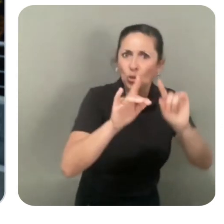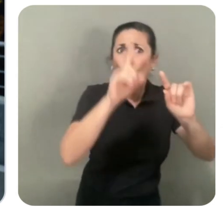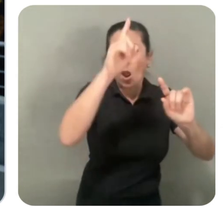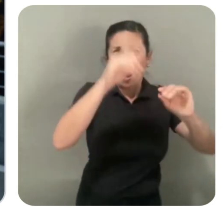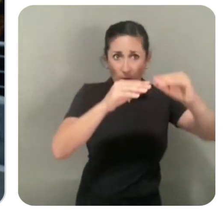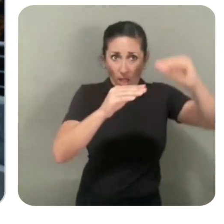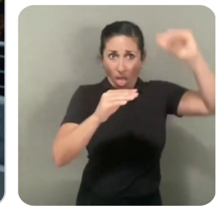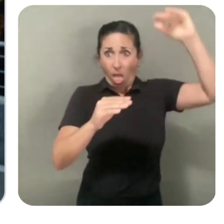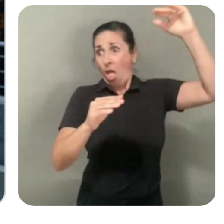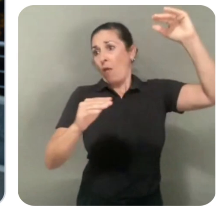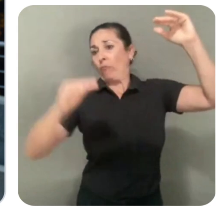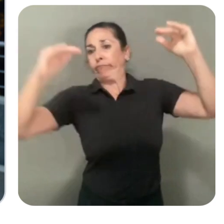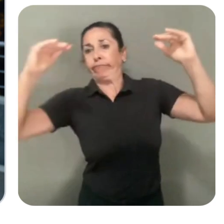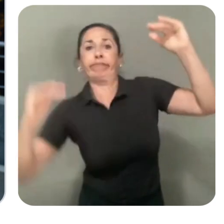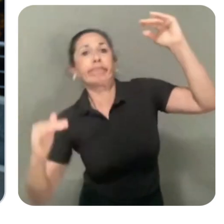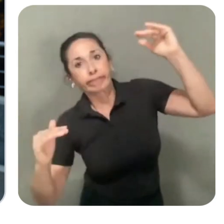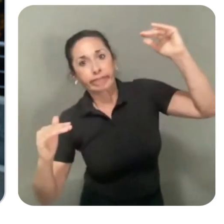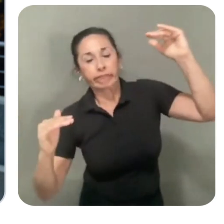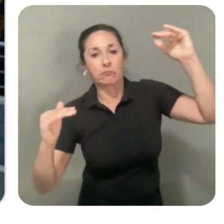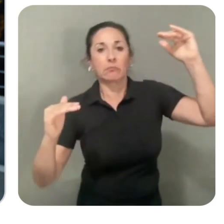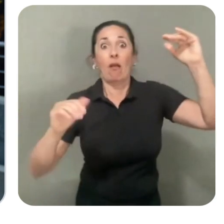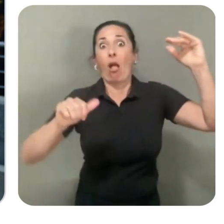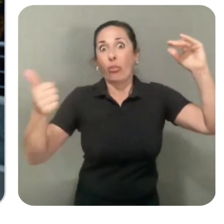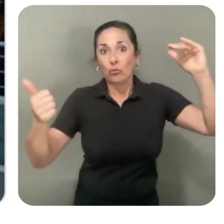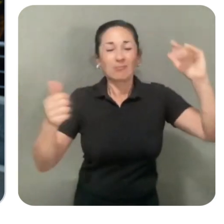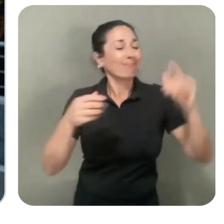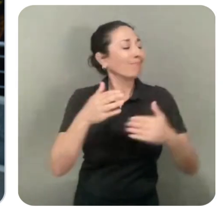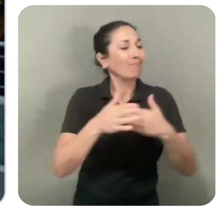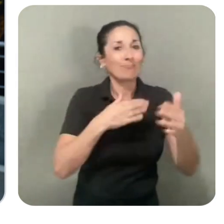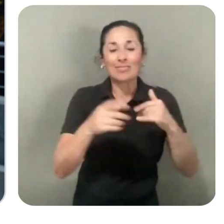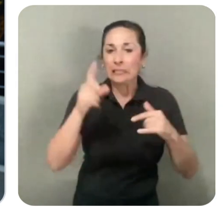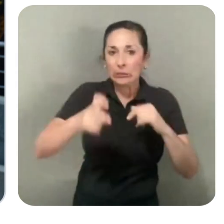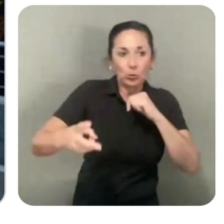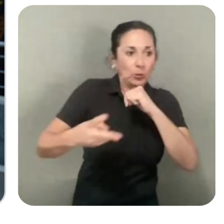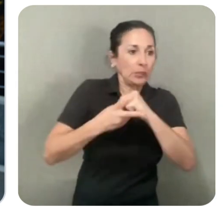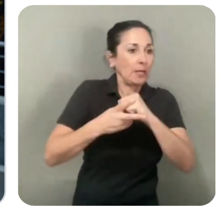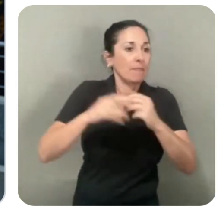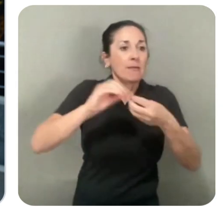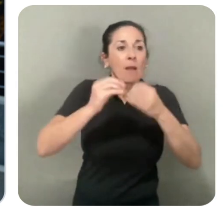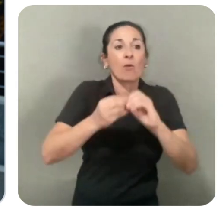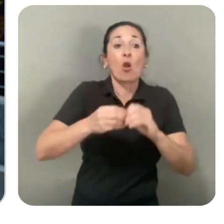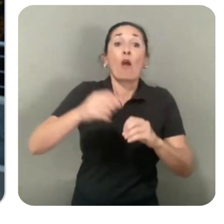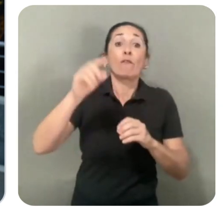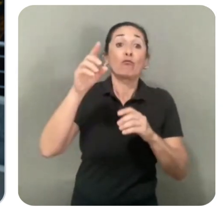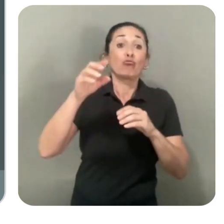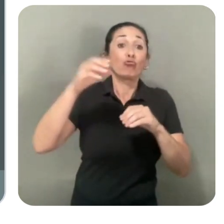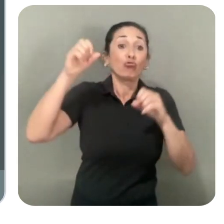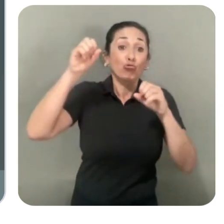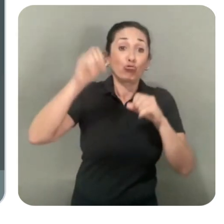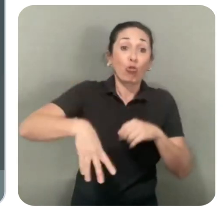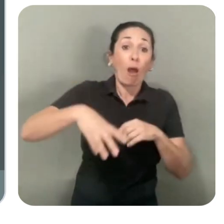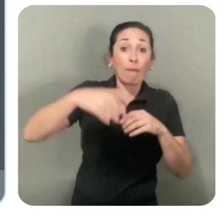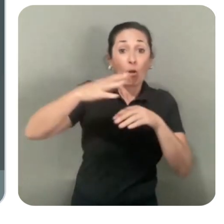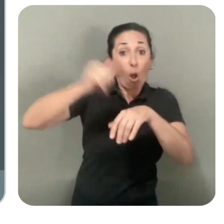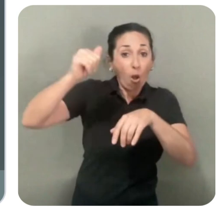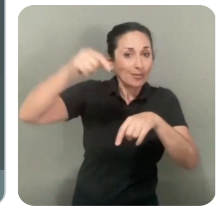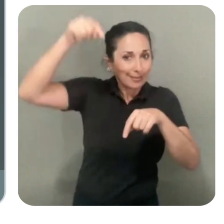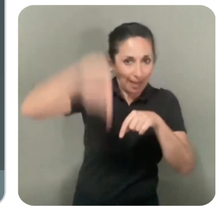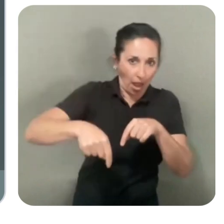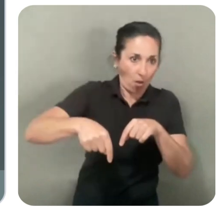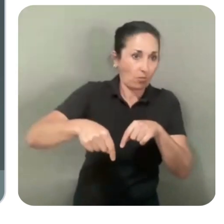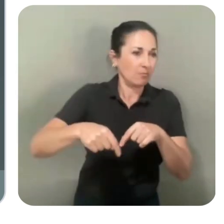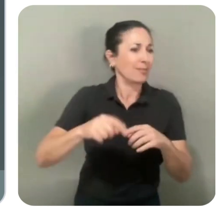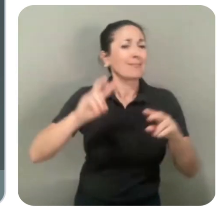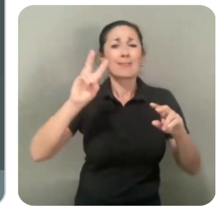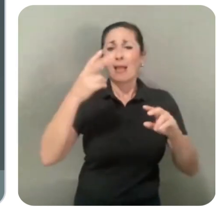reduce others. And no matter what, you need to keep the number of draw calls down. In the second column, these